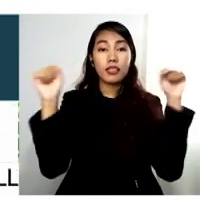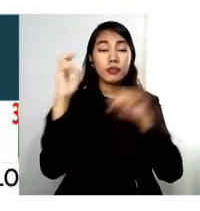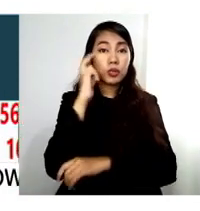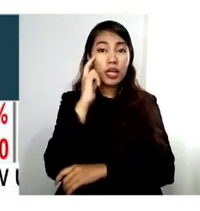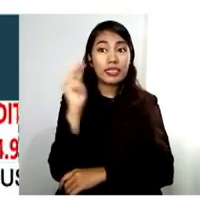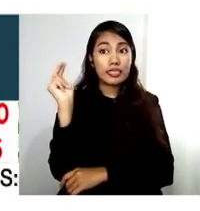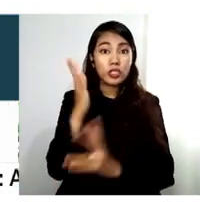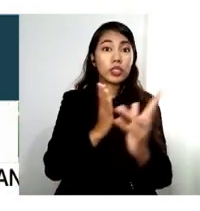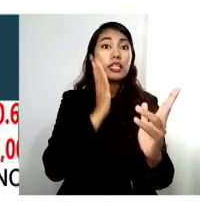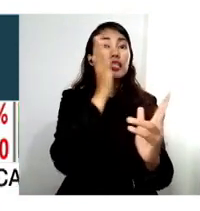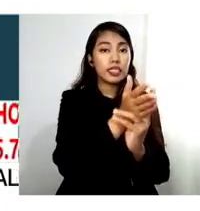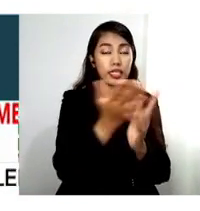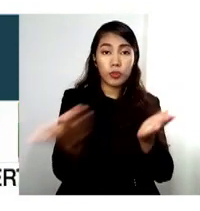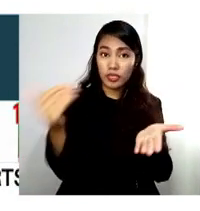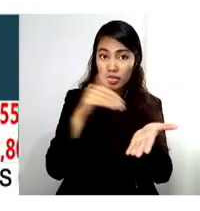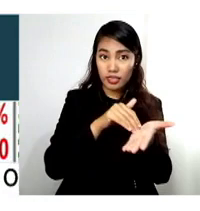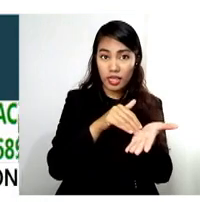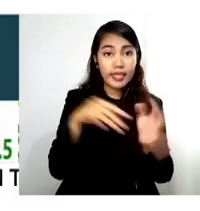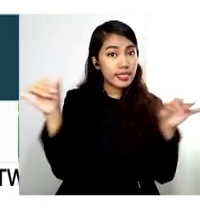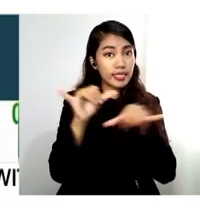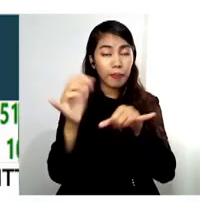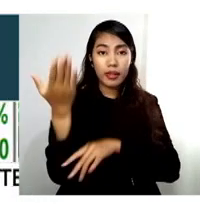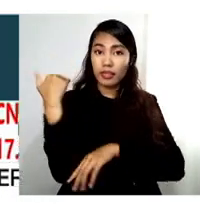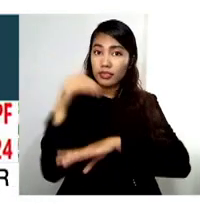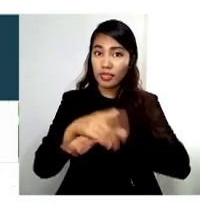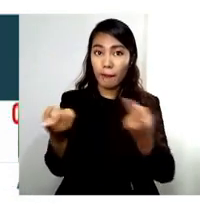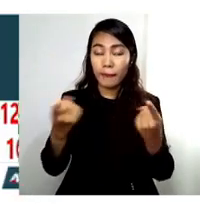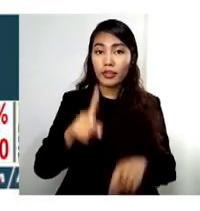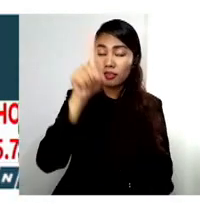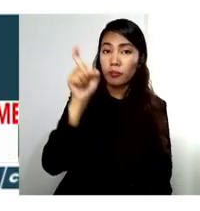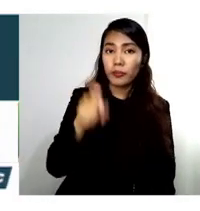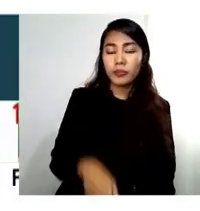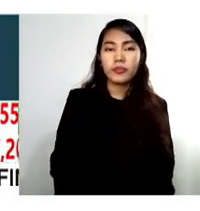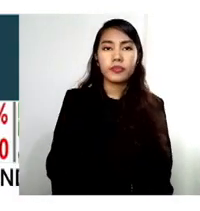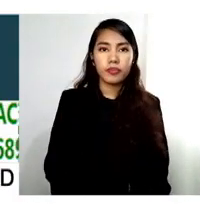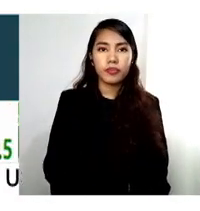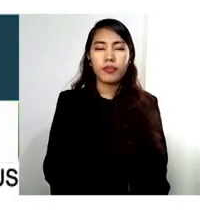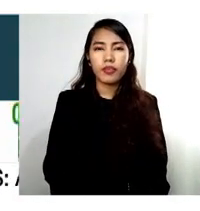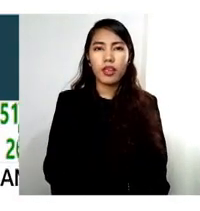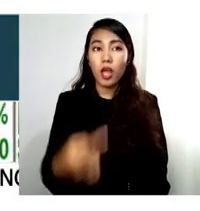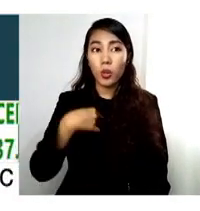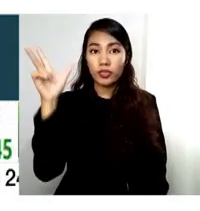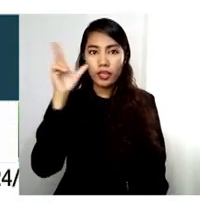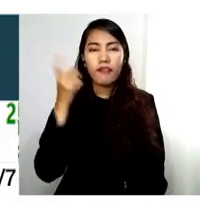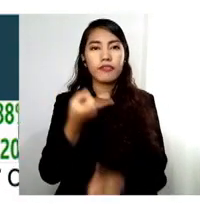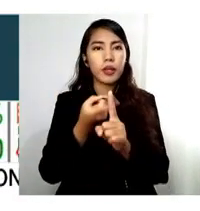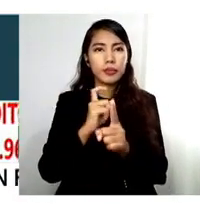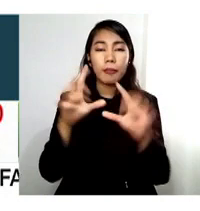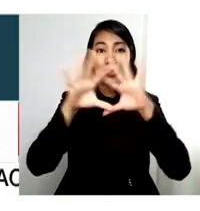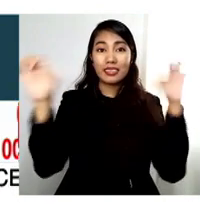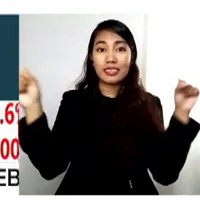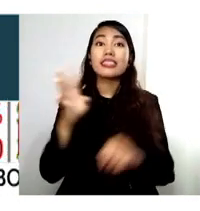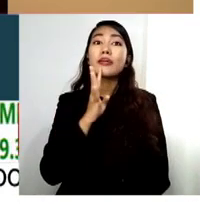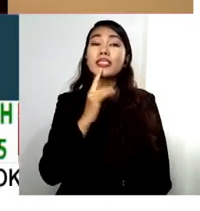again like he did last night? Well, what I did hear from the president's mouth himself